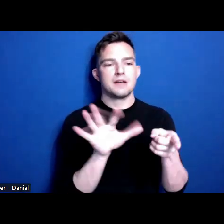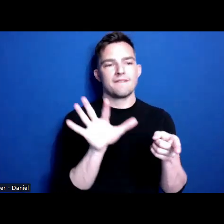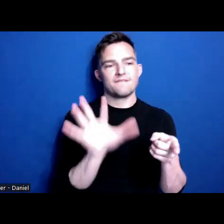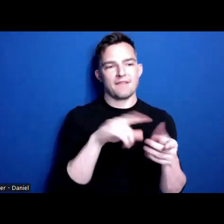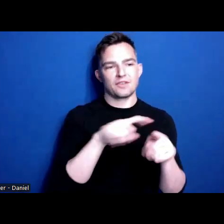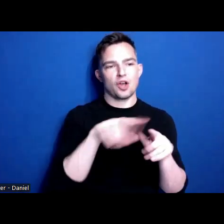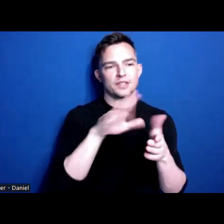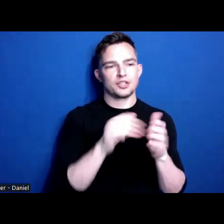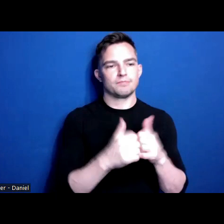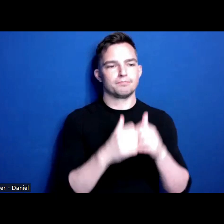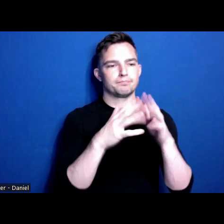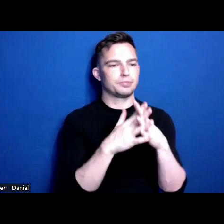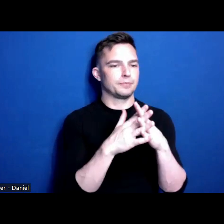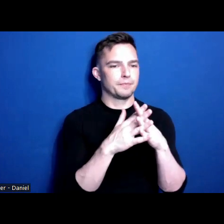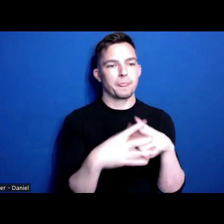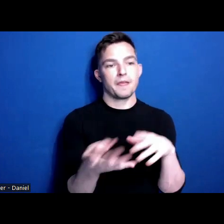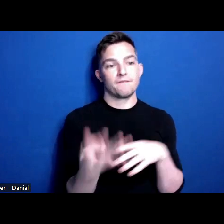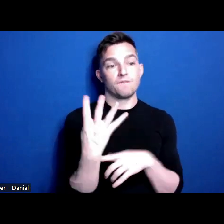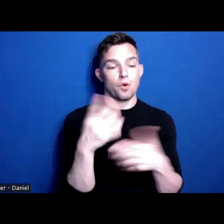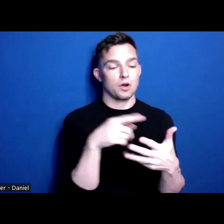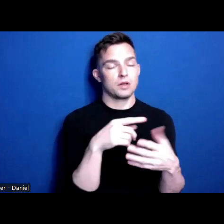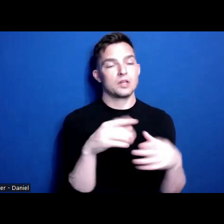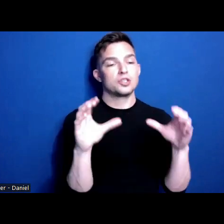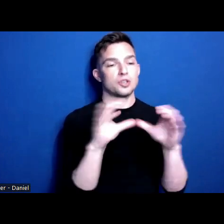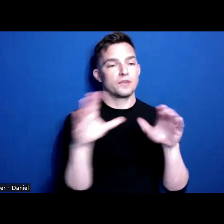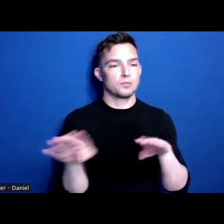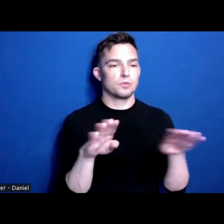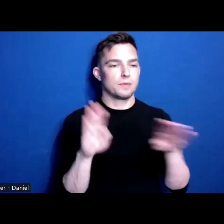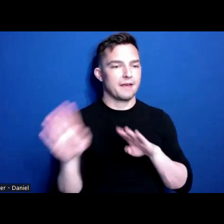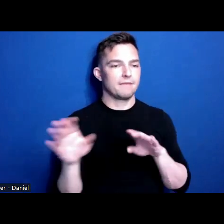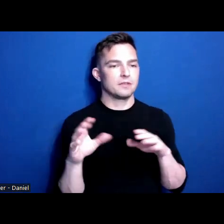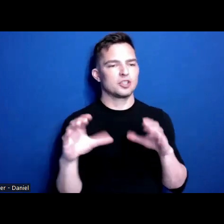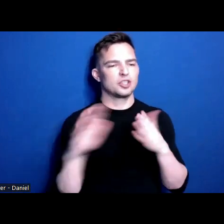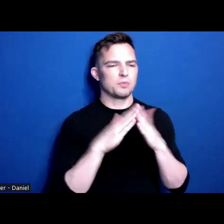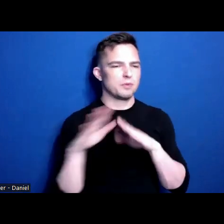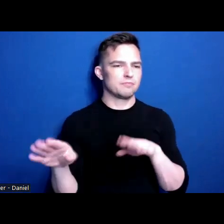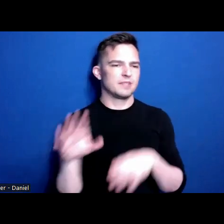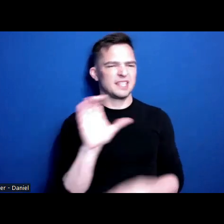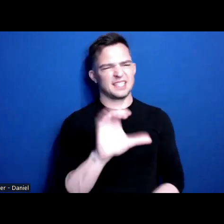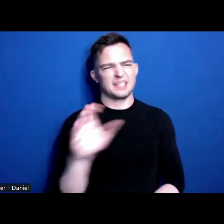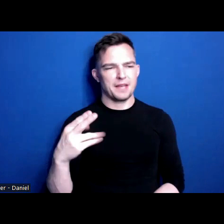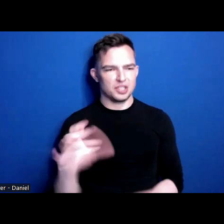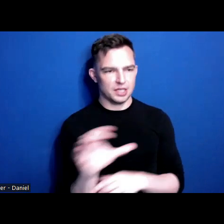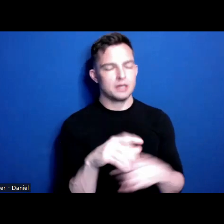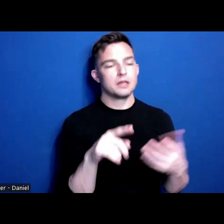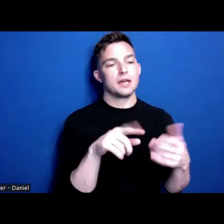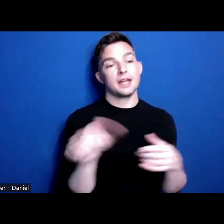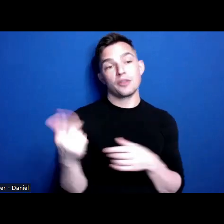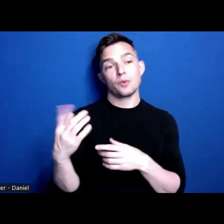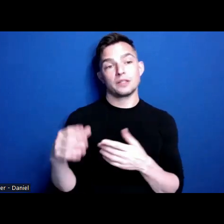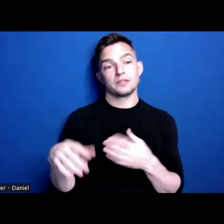were developed. 4 are certified community behavioral health clinics, and 1 is a volunteer-based